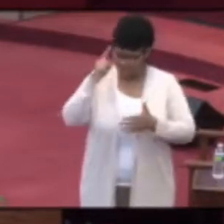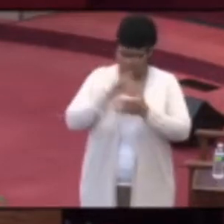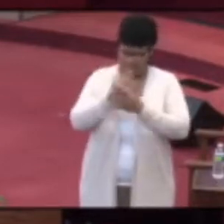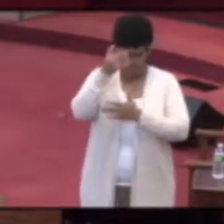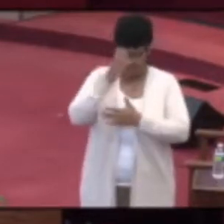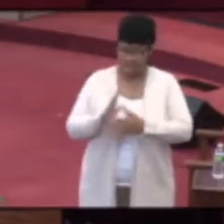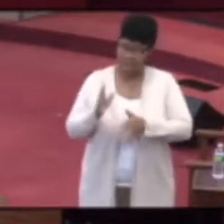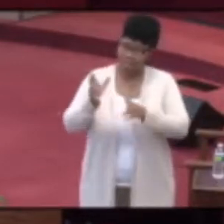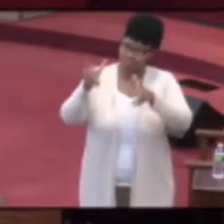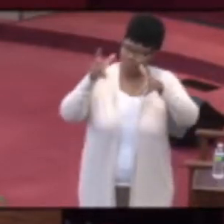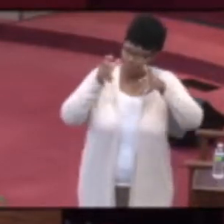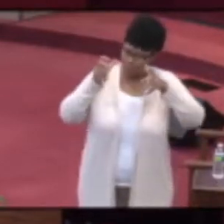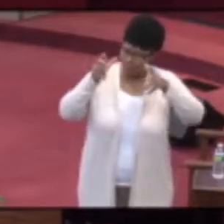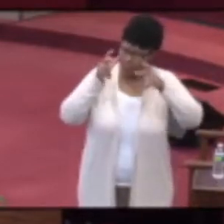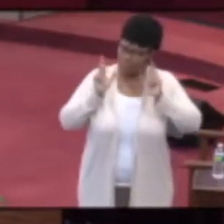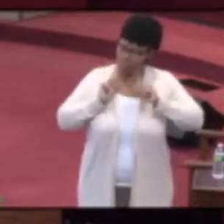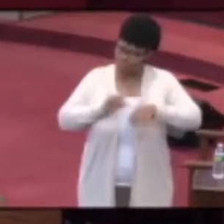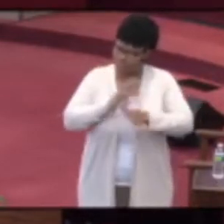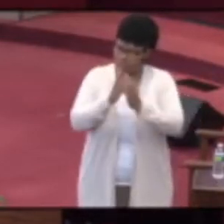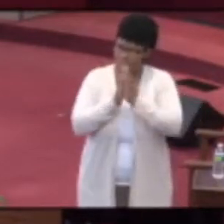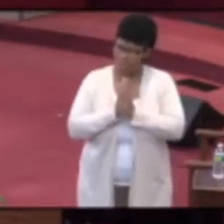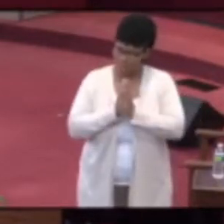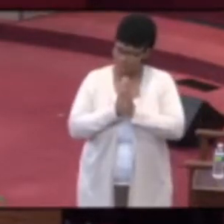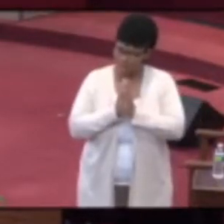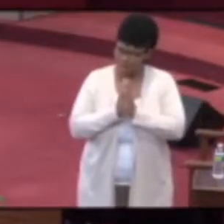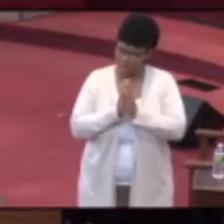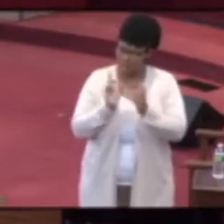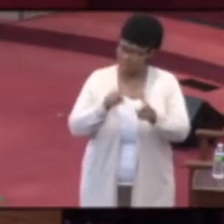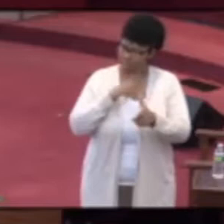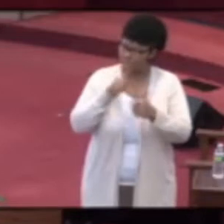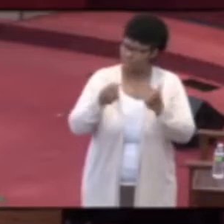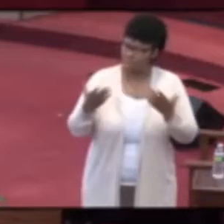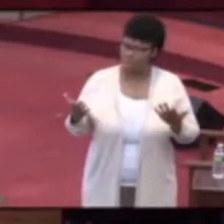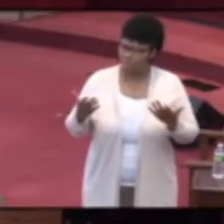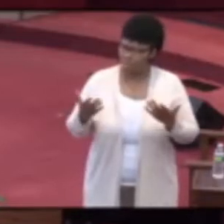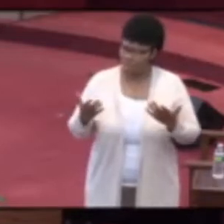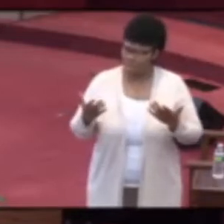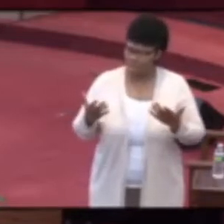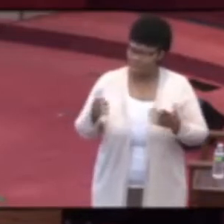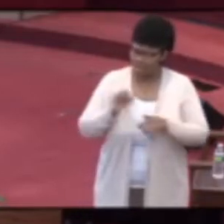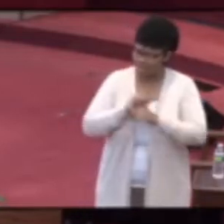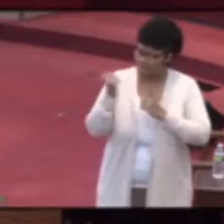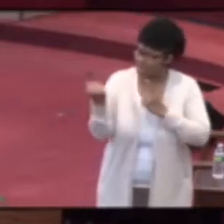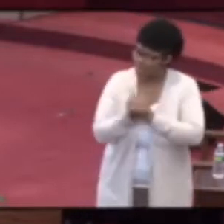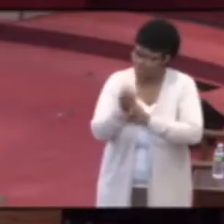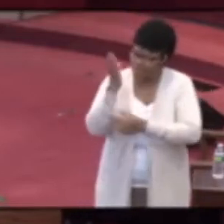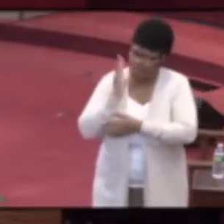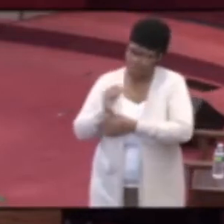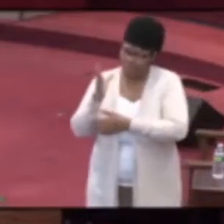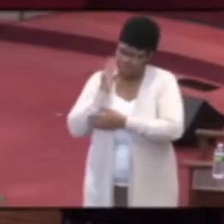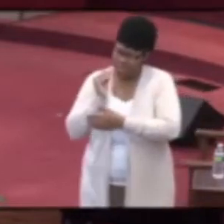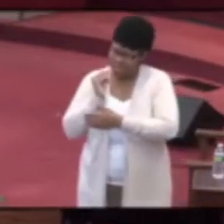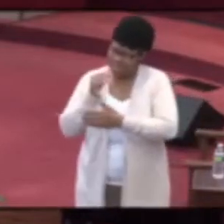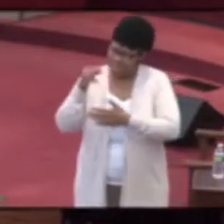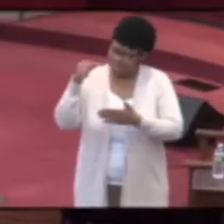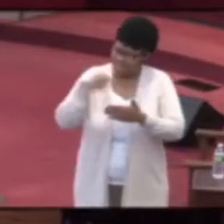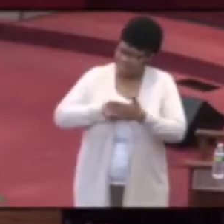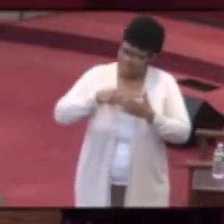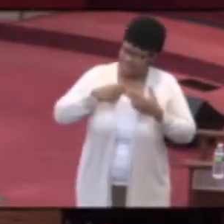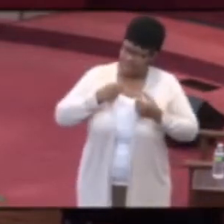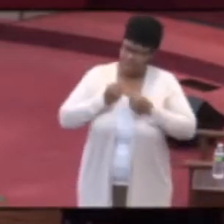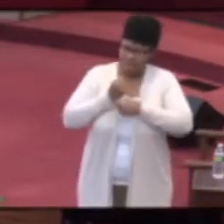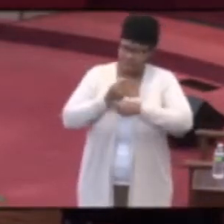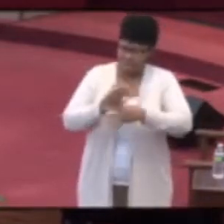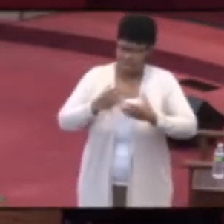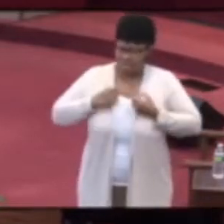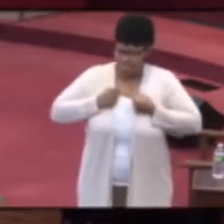that God heard those prayers and then end up in context and experiences that are deeply draining